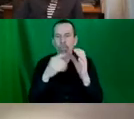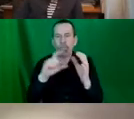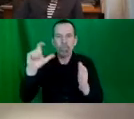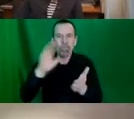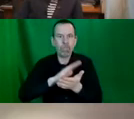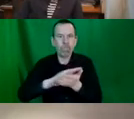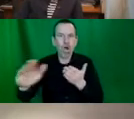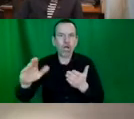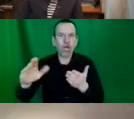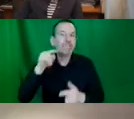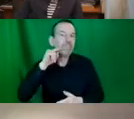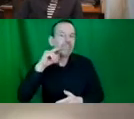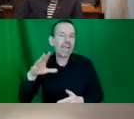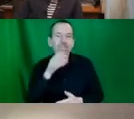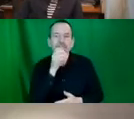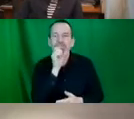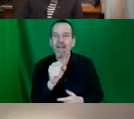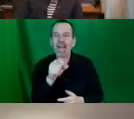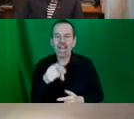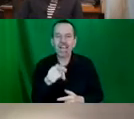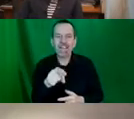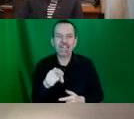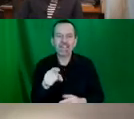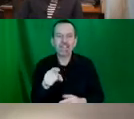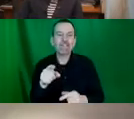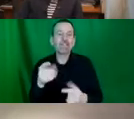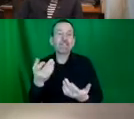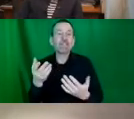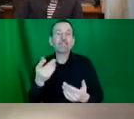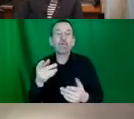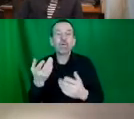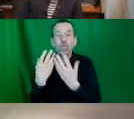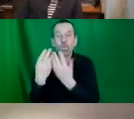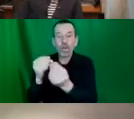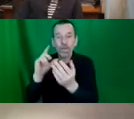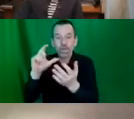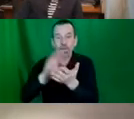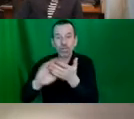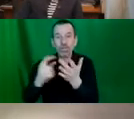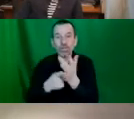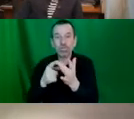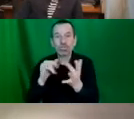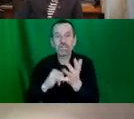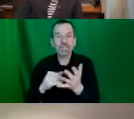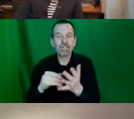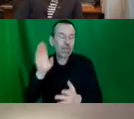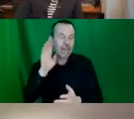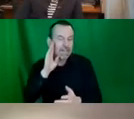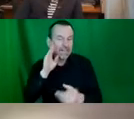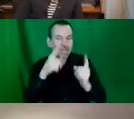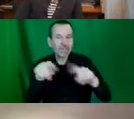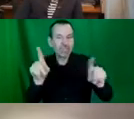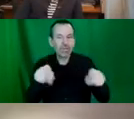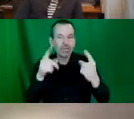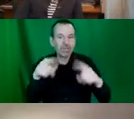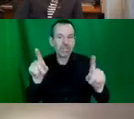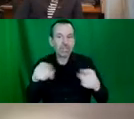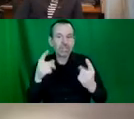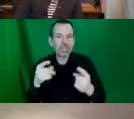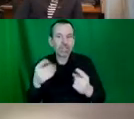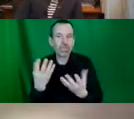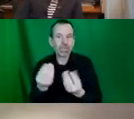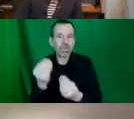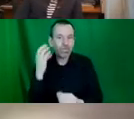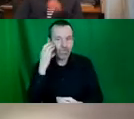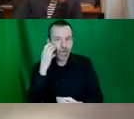Anna. As we unpacked the manuscript with the curator, Chris, we listened to the pieces. We played them through my phone, which is probably not quite what Bach had